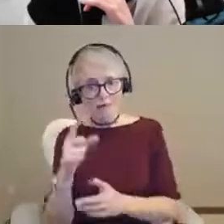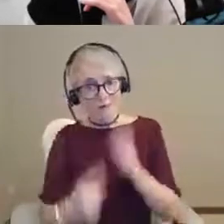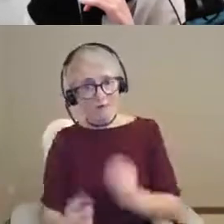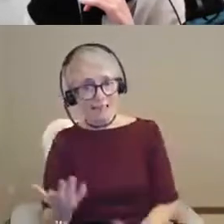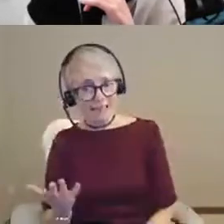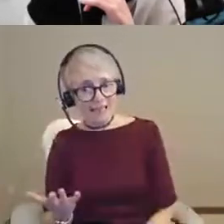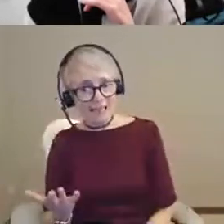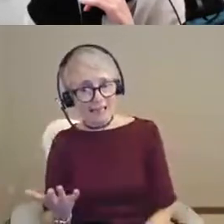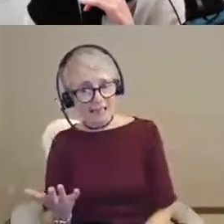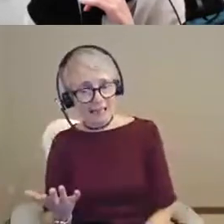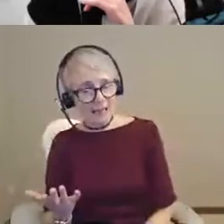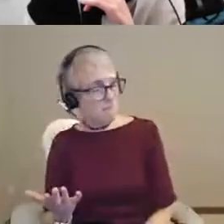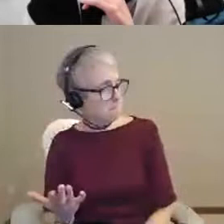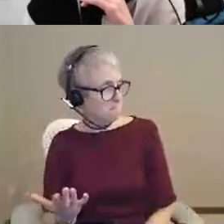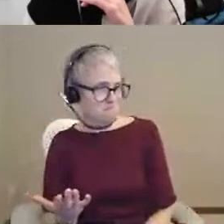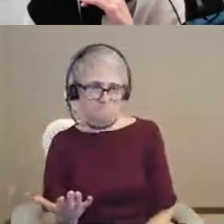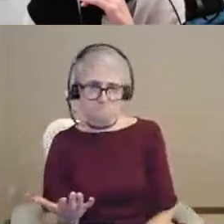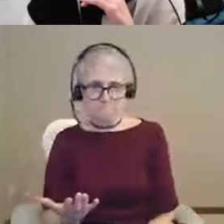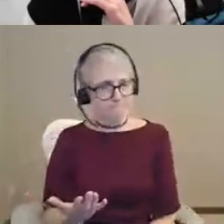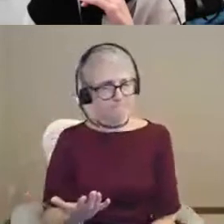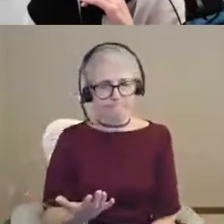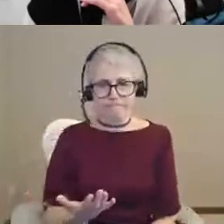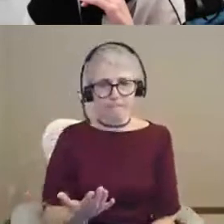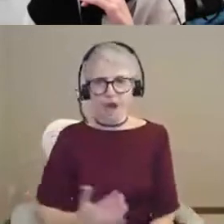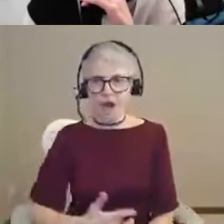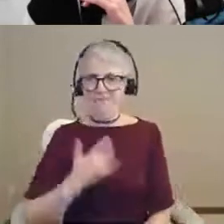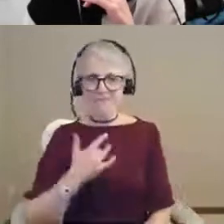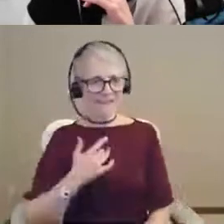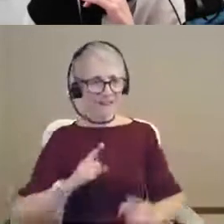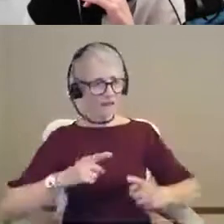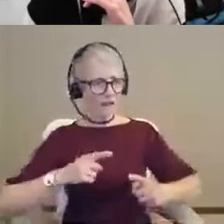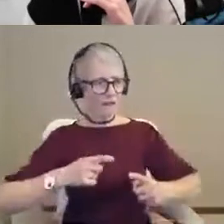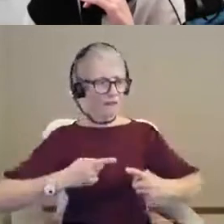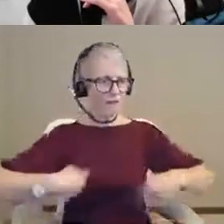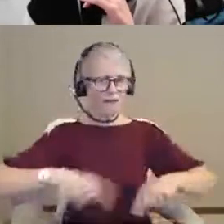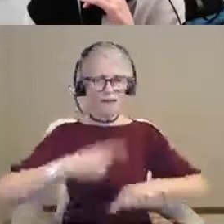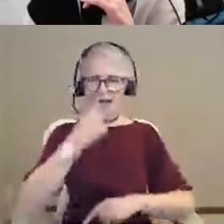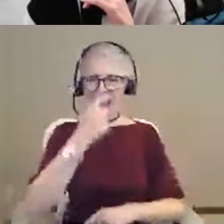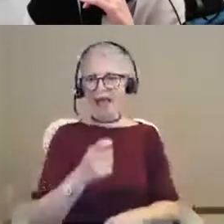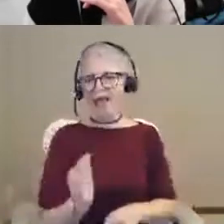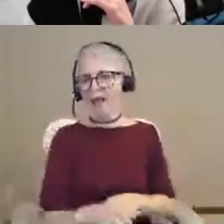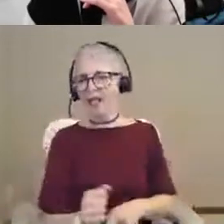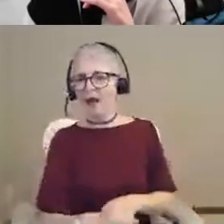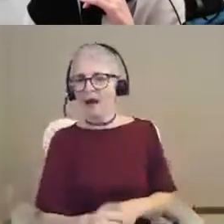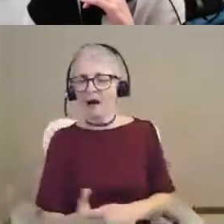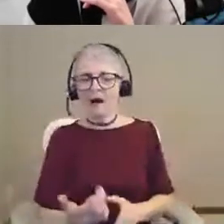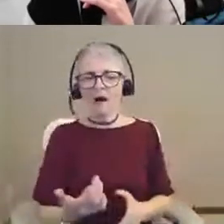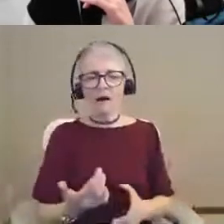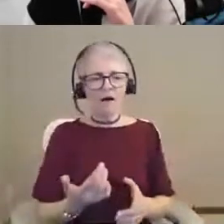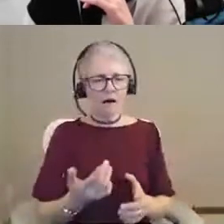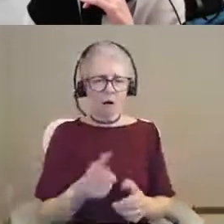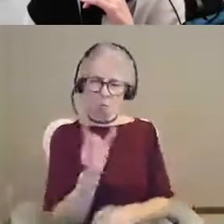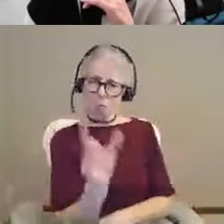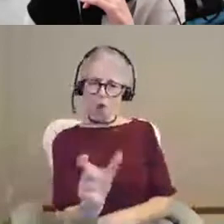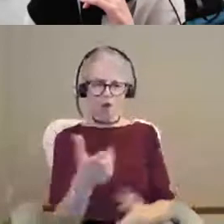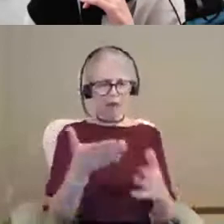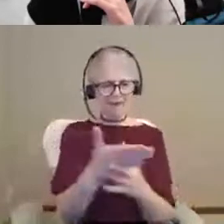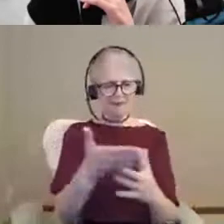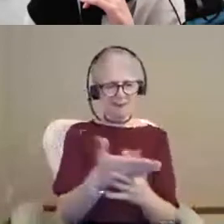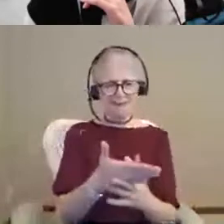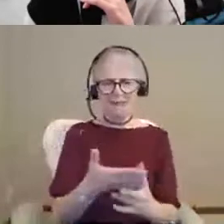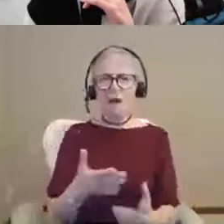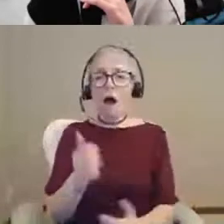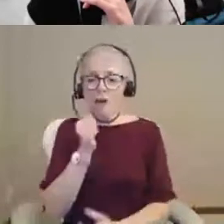to find it. I want a world where you trip over it, where you hear the word accessibility before you hear the word articulate